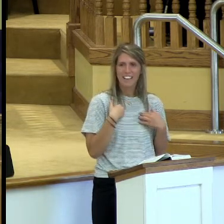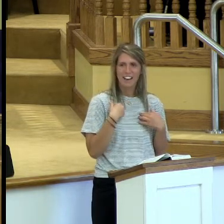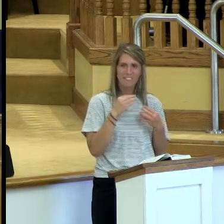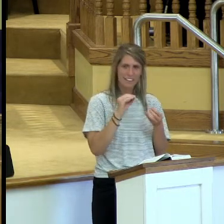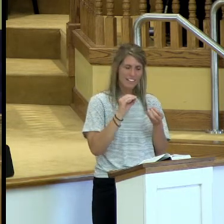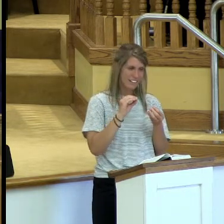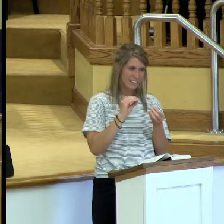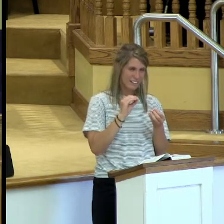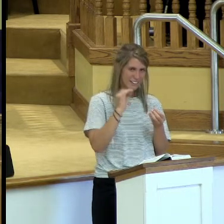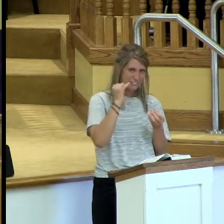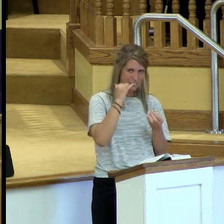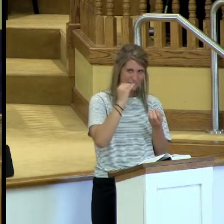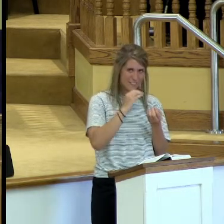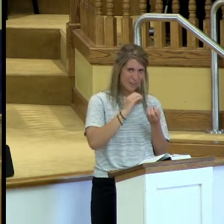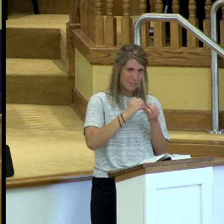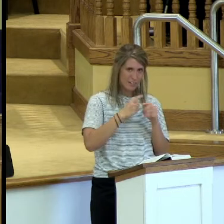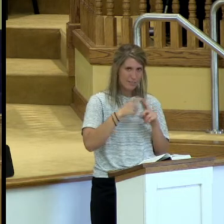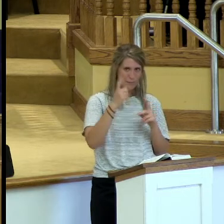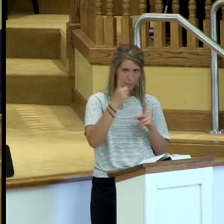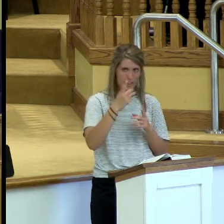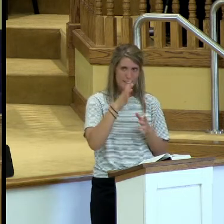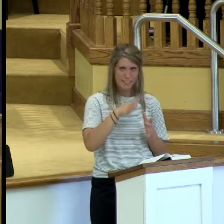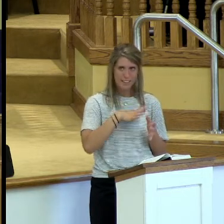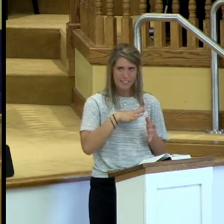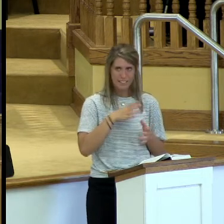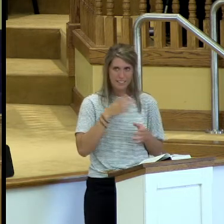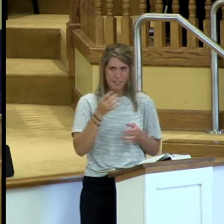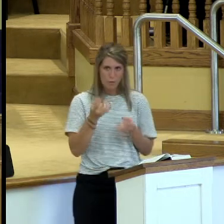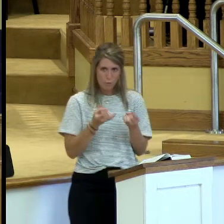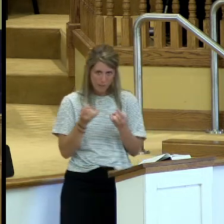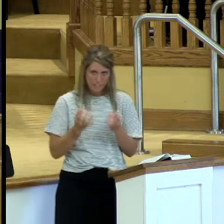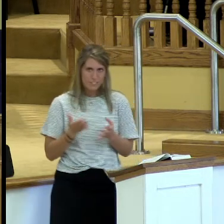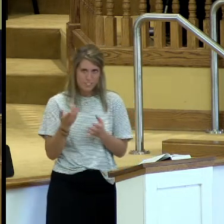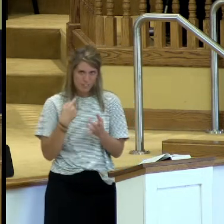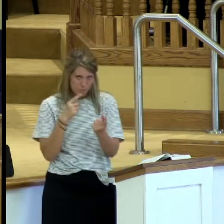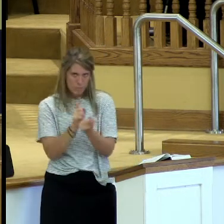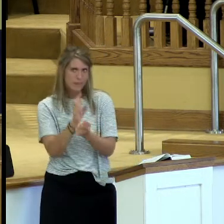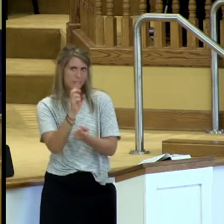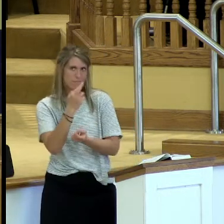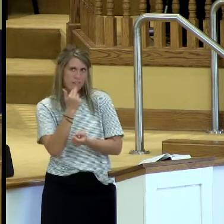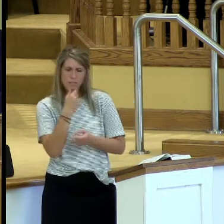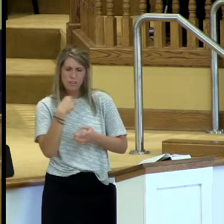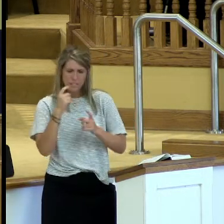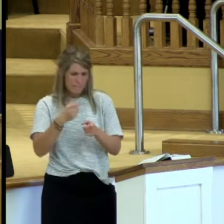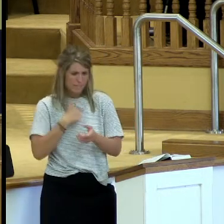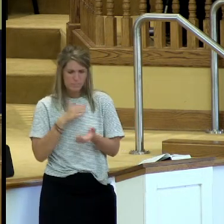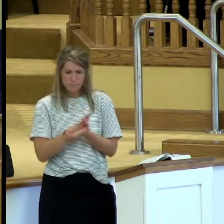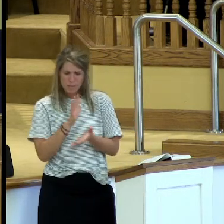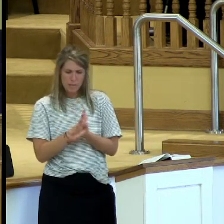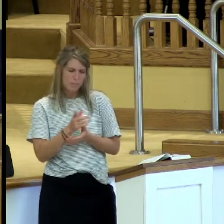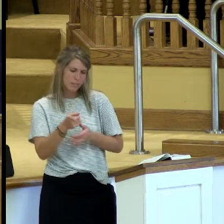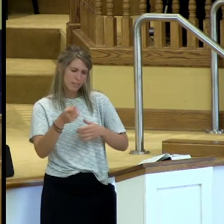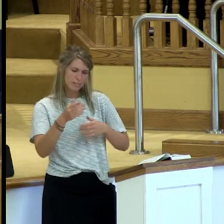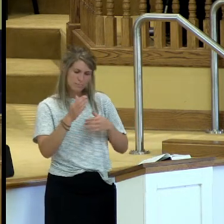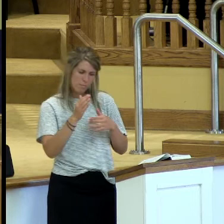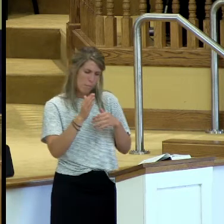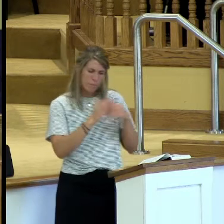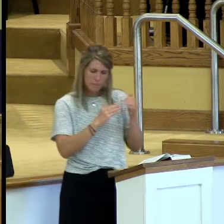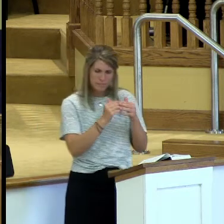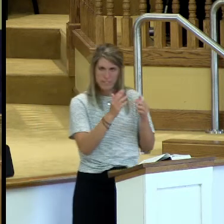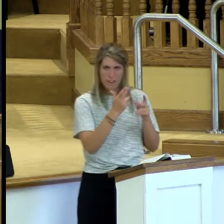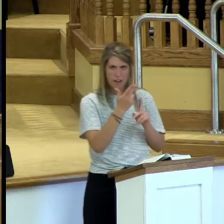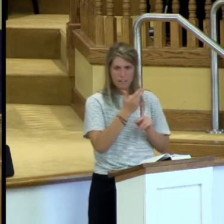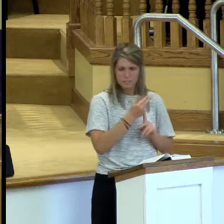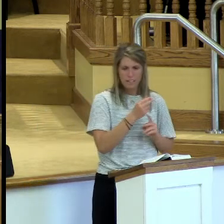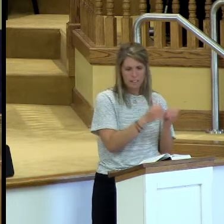number from one lady. We went to K-Bob's and ate. The waitress there was excited and gave us the piece of paper that they were rebuilding Raton. That was the name